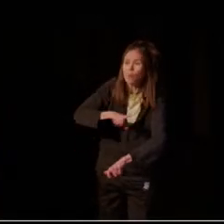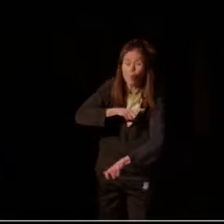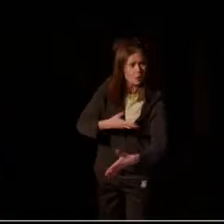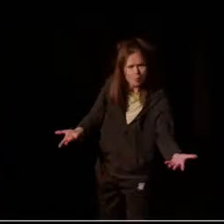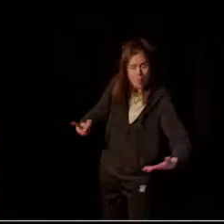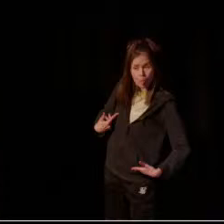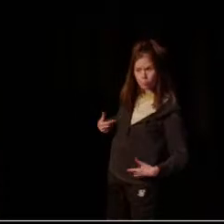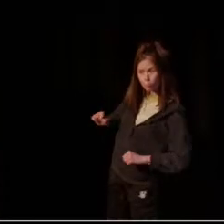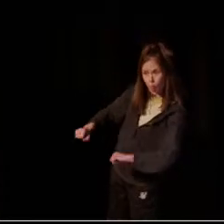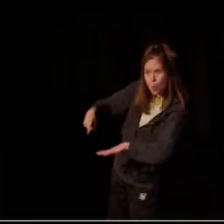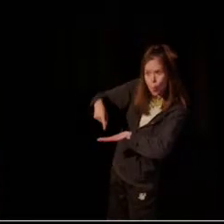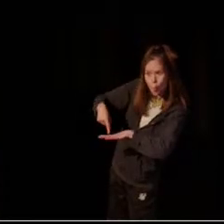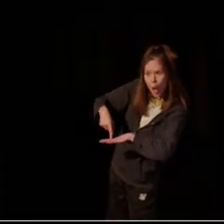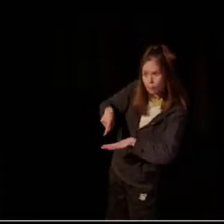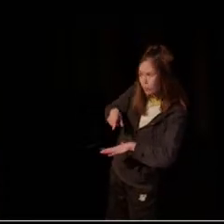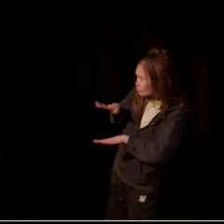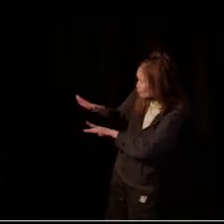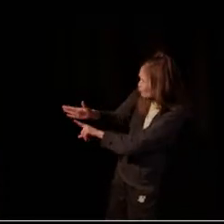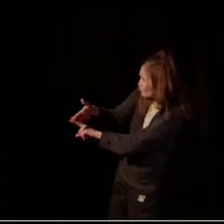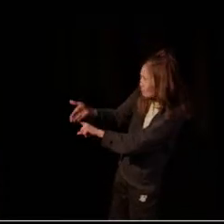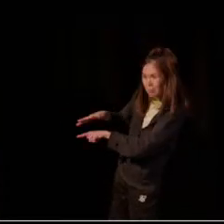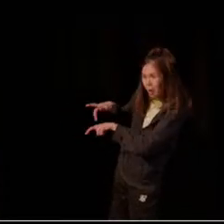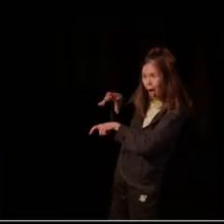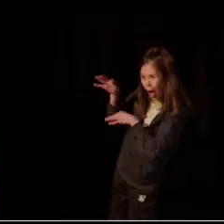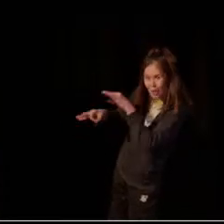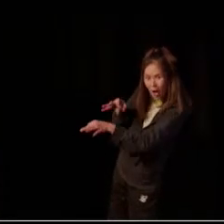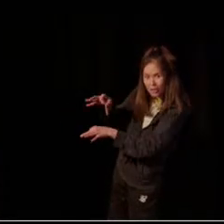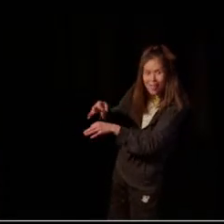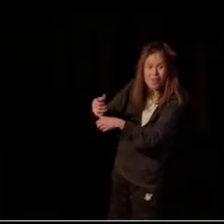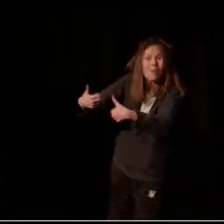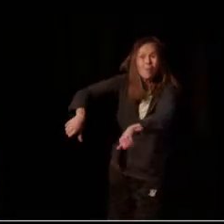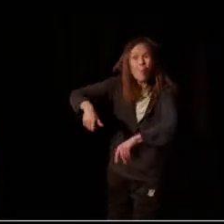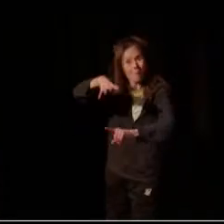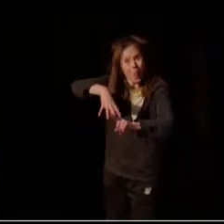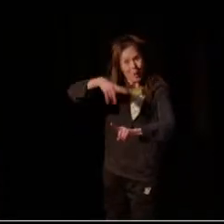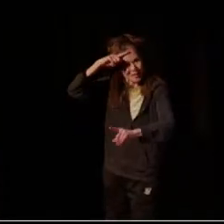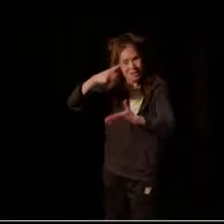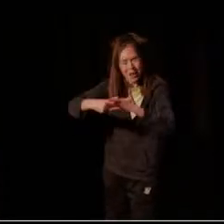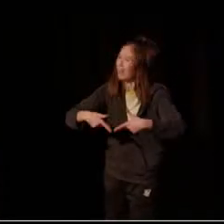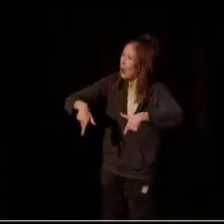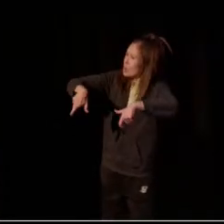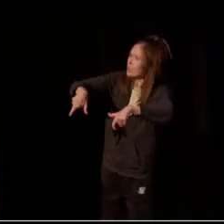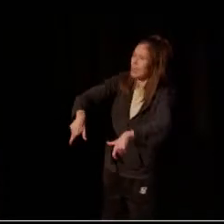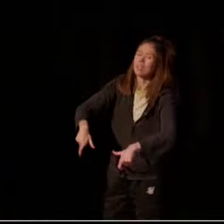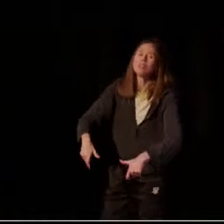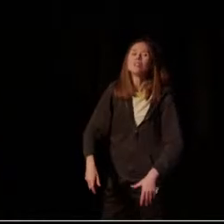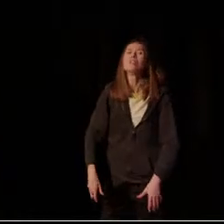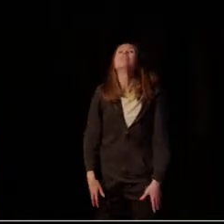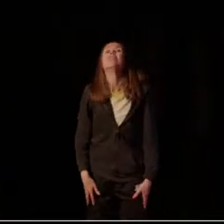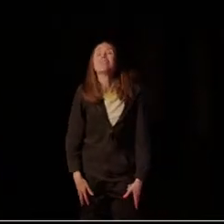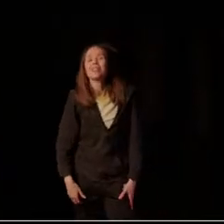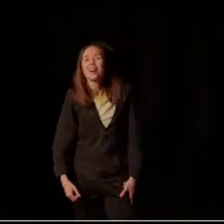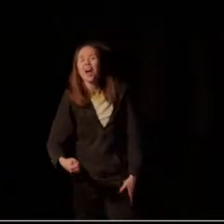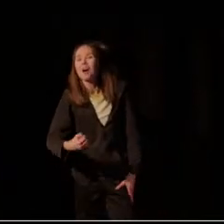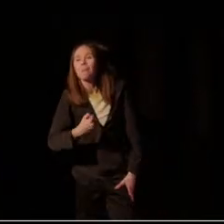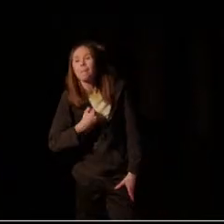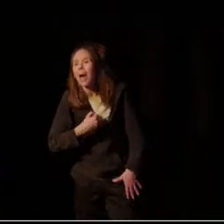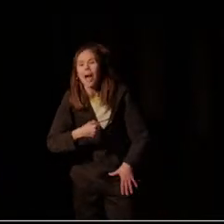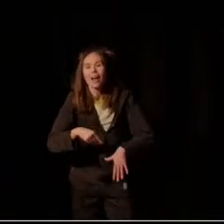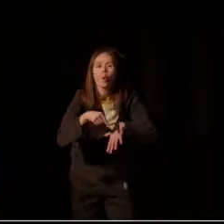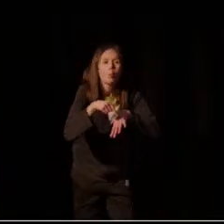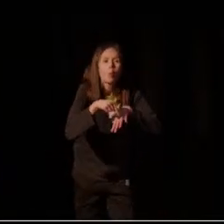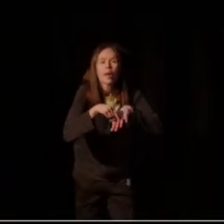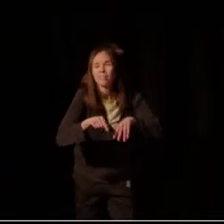wife. Mm. Good should be germane. And while it is not. Tell me, Camilla, was this perceived by any other